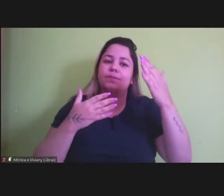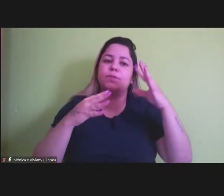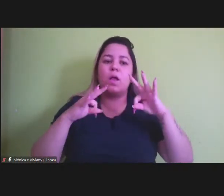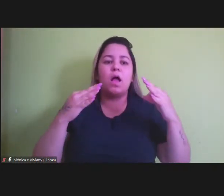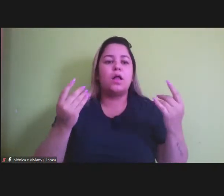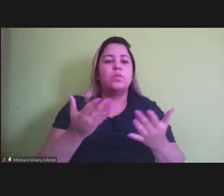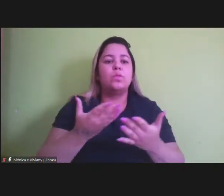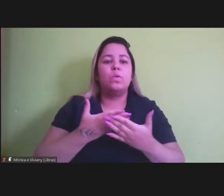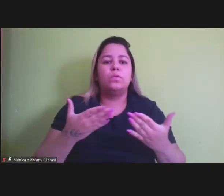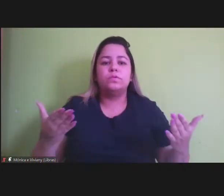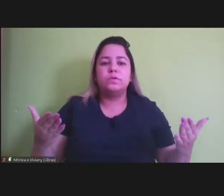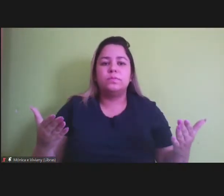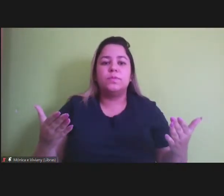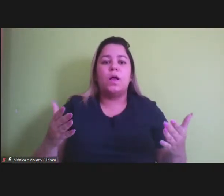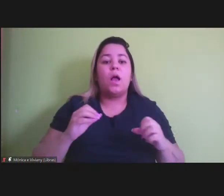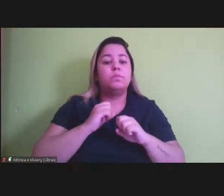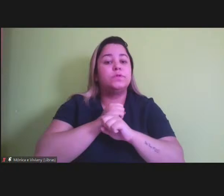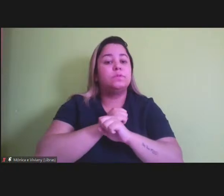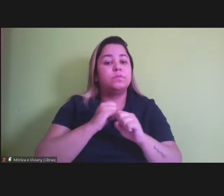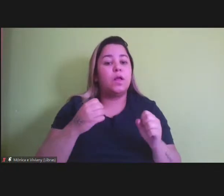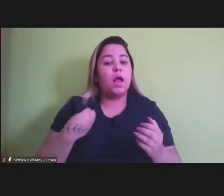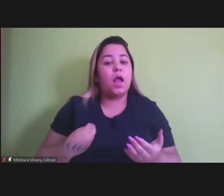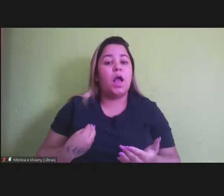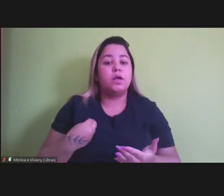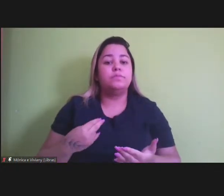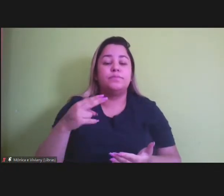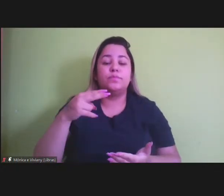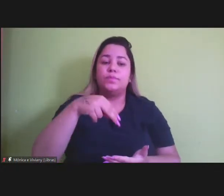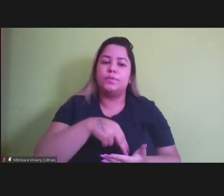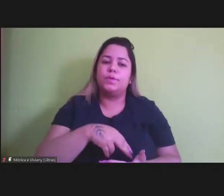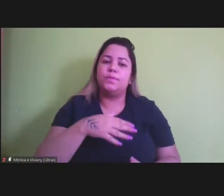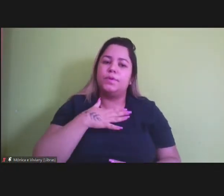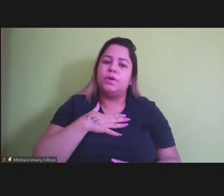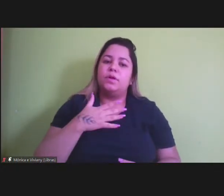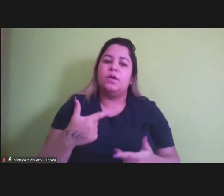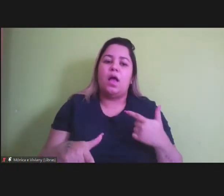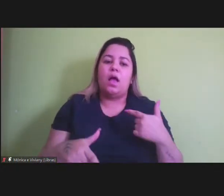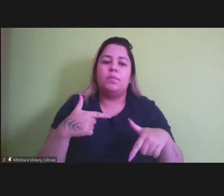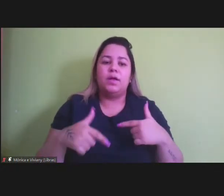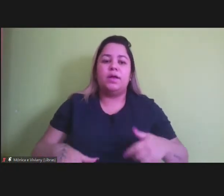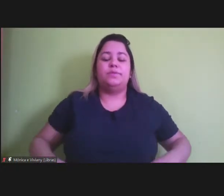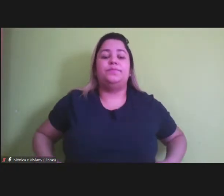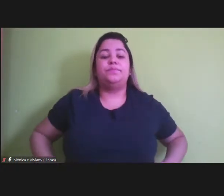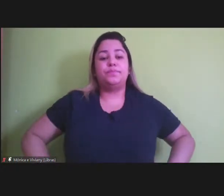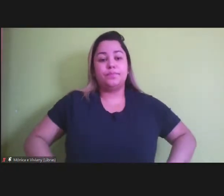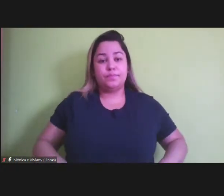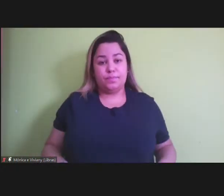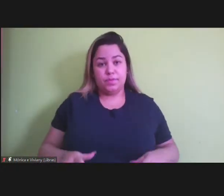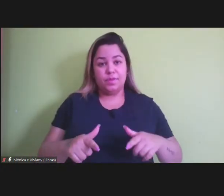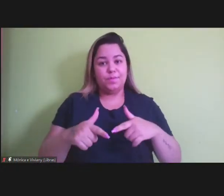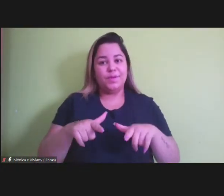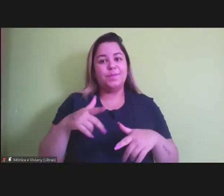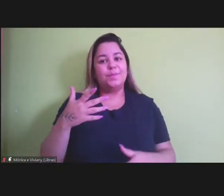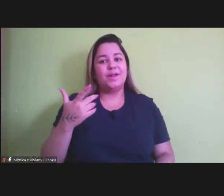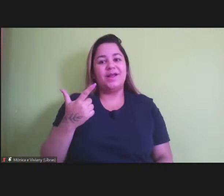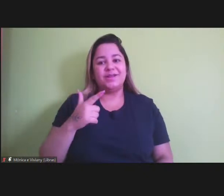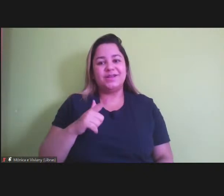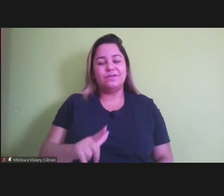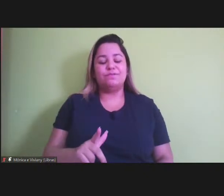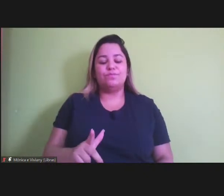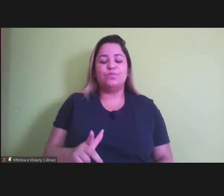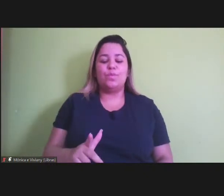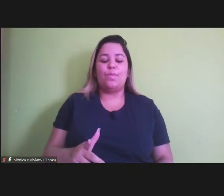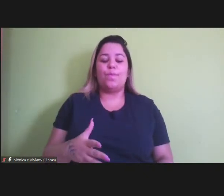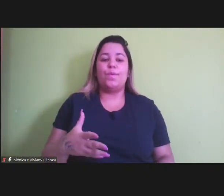institute that is producing this. So I'd like to thank you, thank everyone for the possibility to make my work